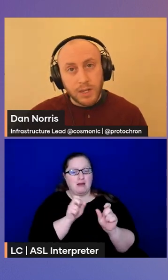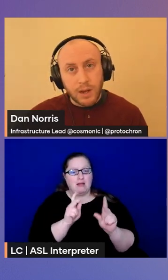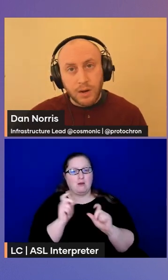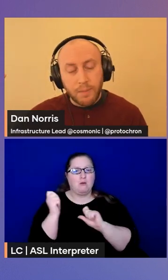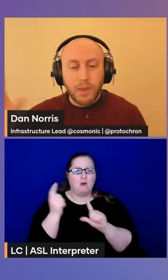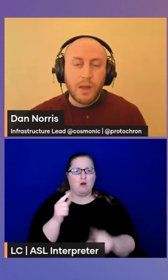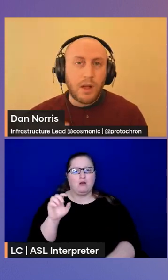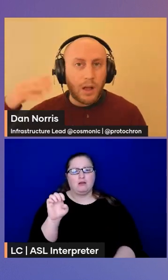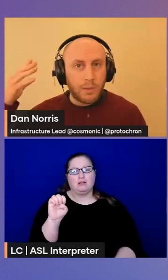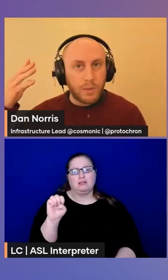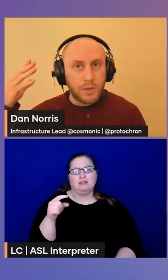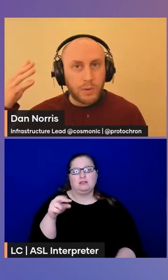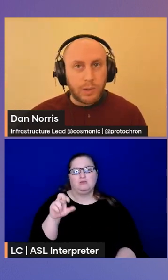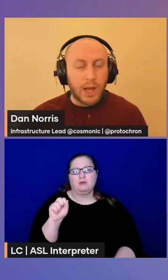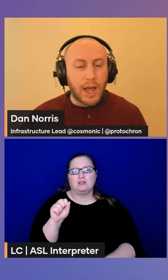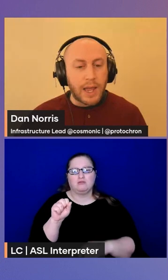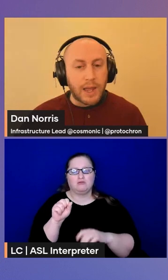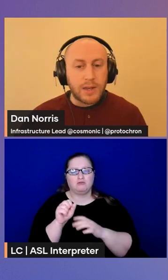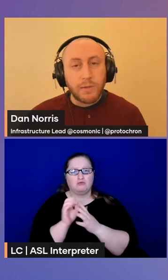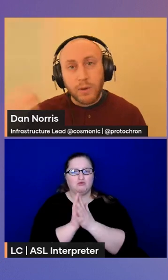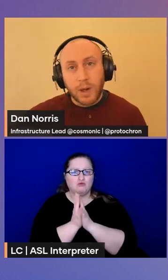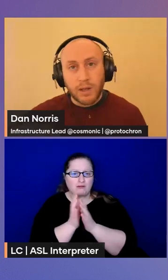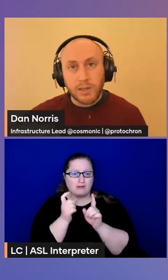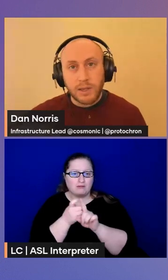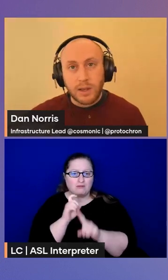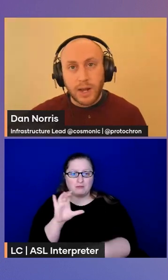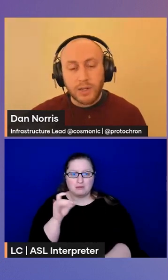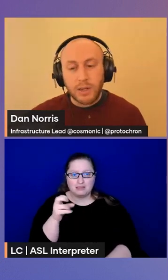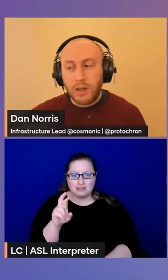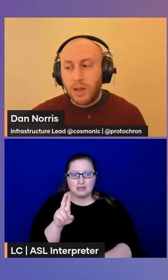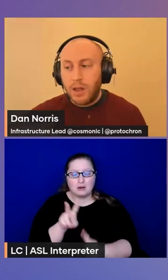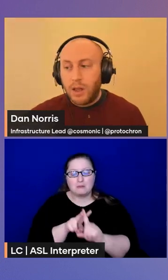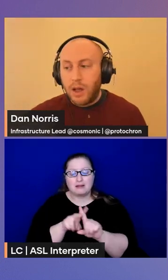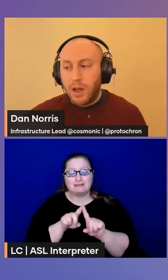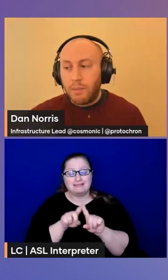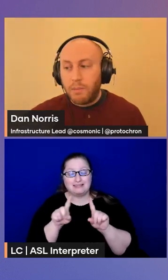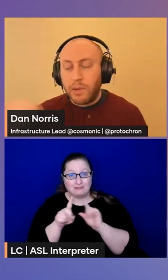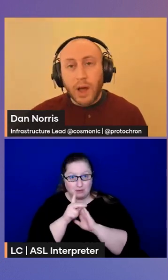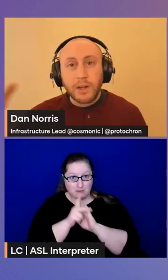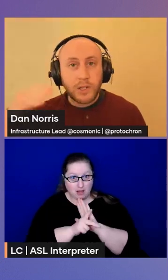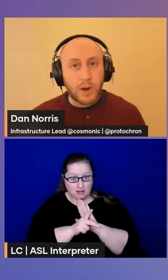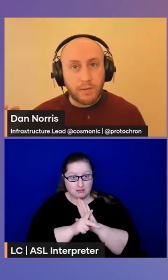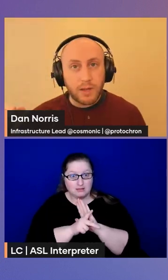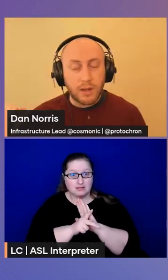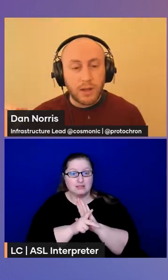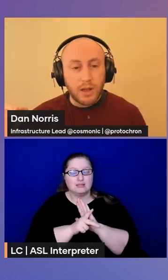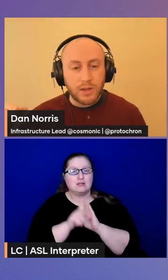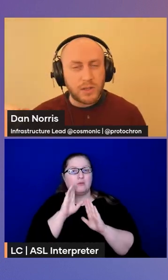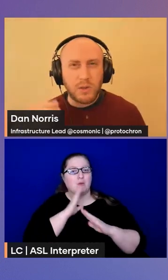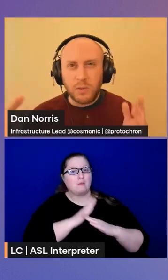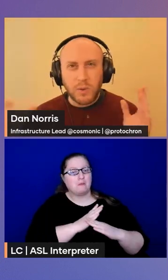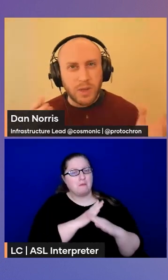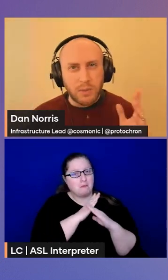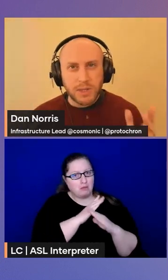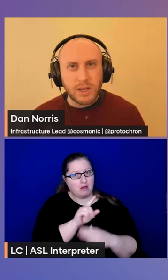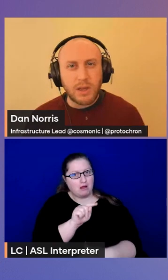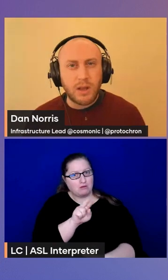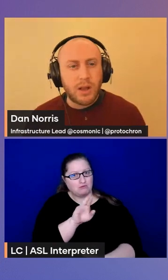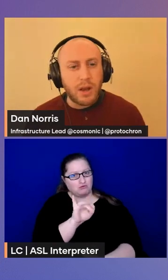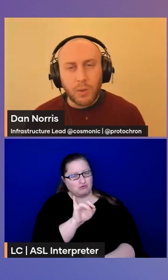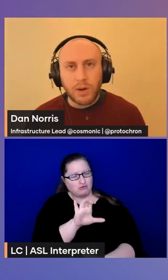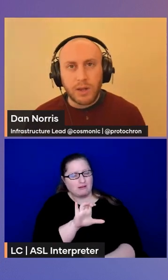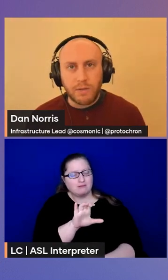the container. I'm going to apply a different policy that actually blocks traffic. And so we'll be able to see